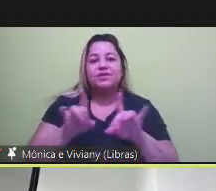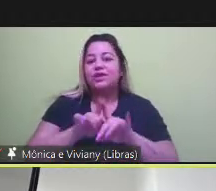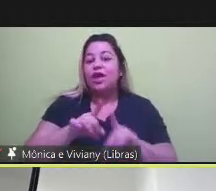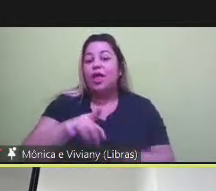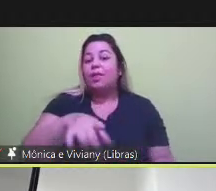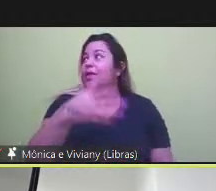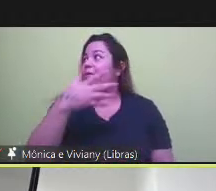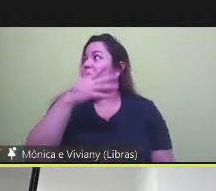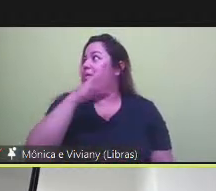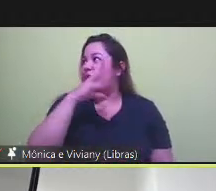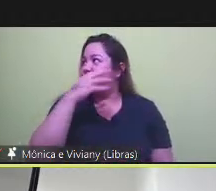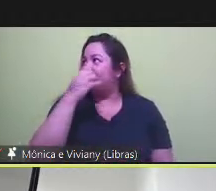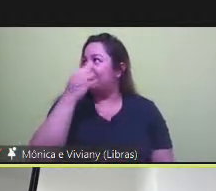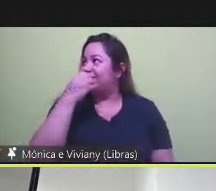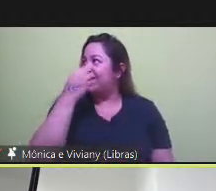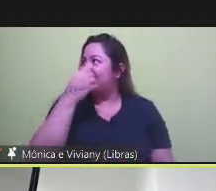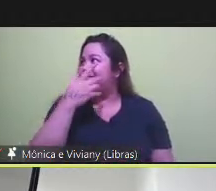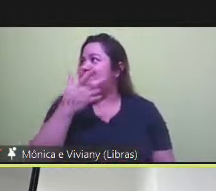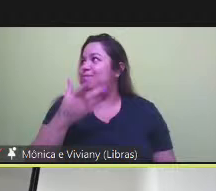in the consumption